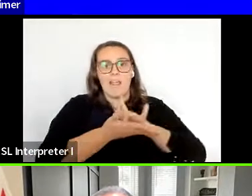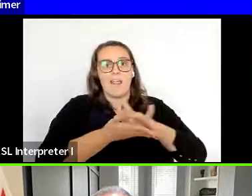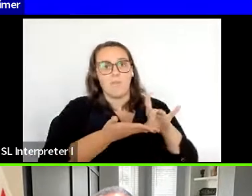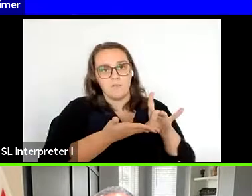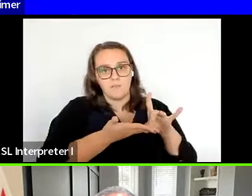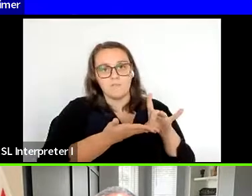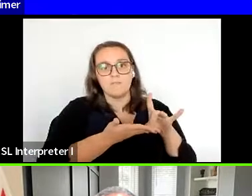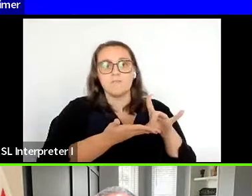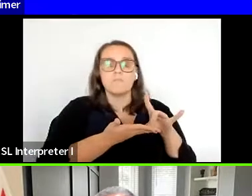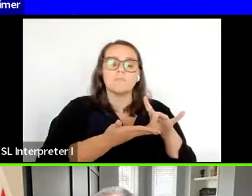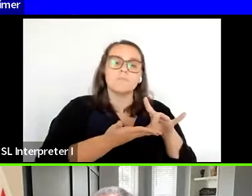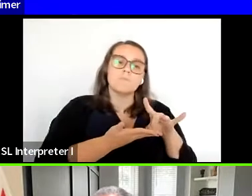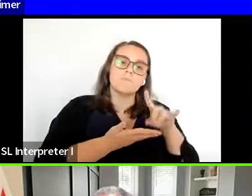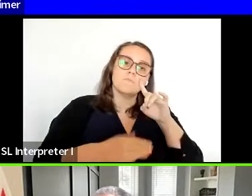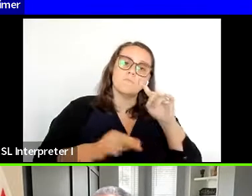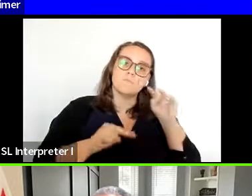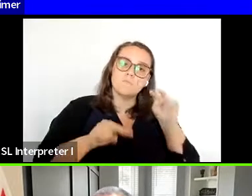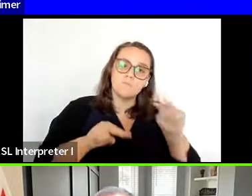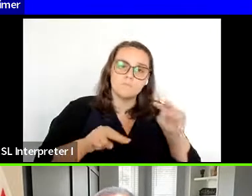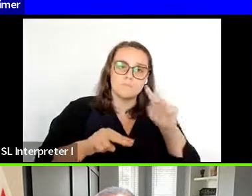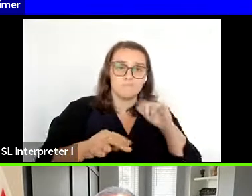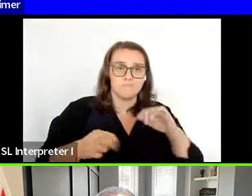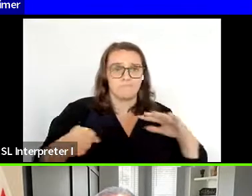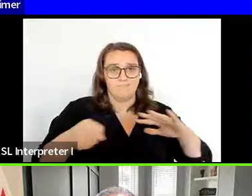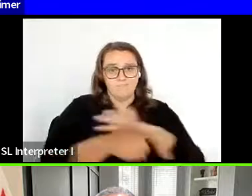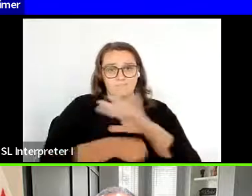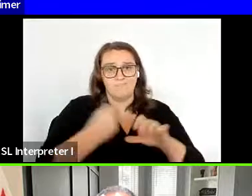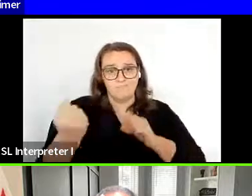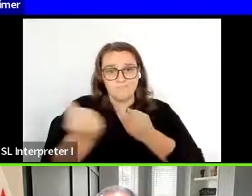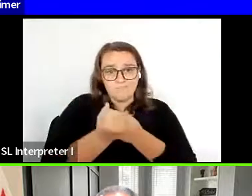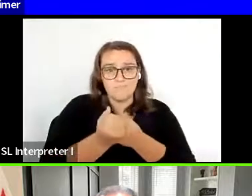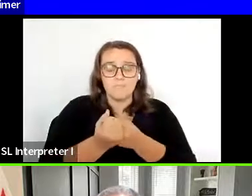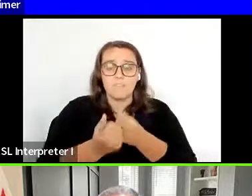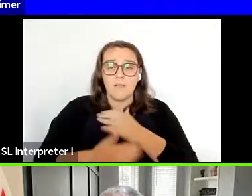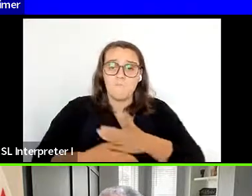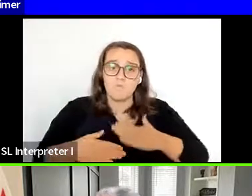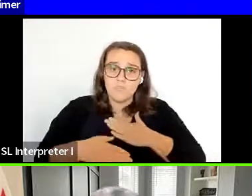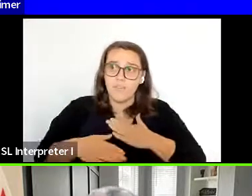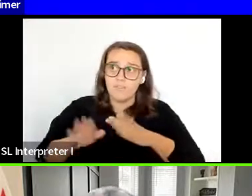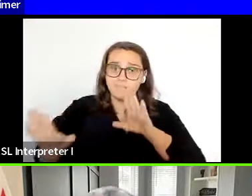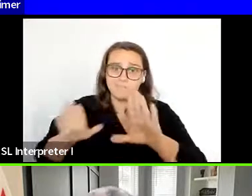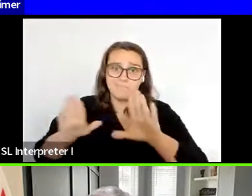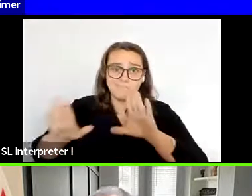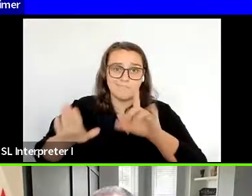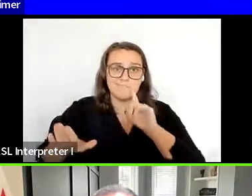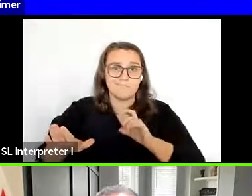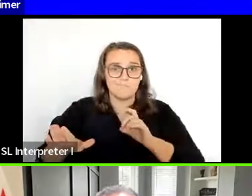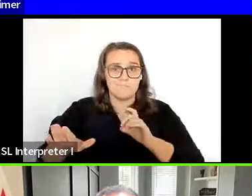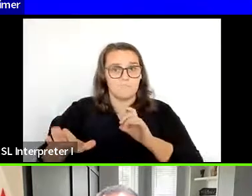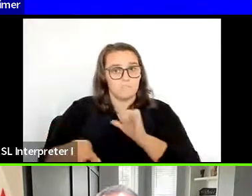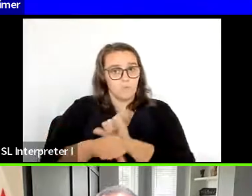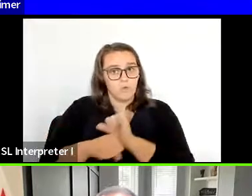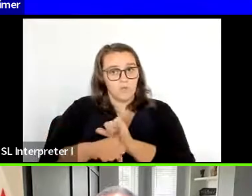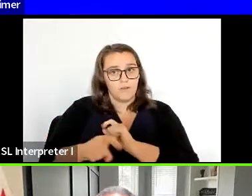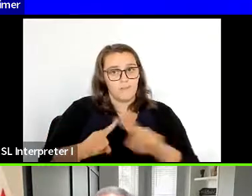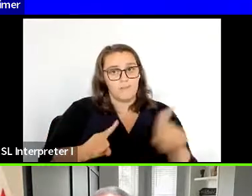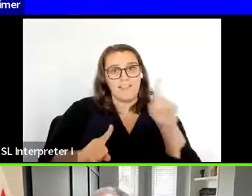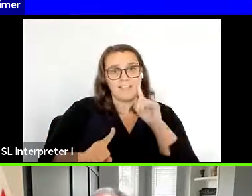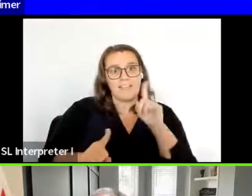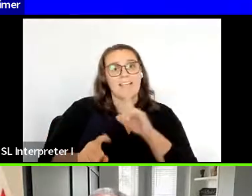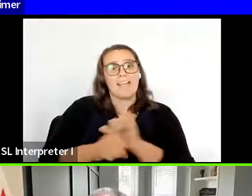I look forward to enthusiastically supporting this and appreciate my colleagues' efforts on this. But I think it might actually date back